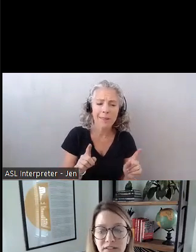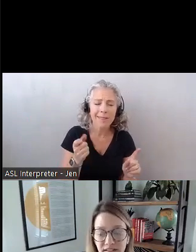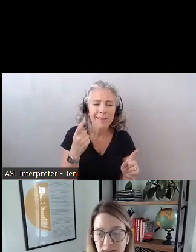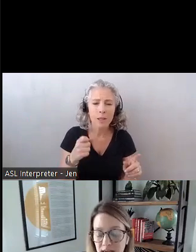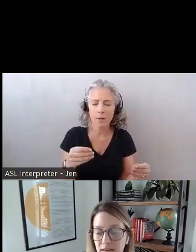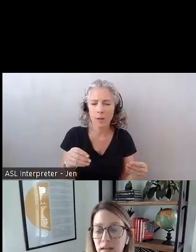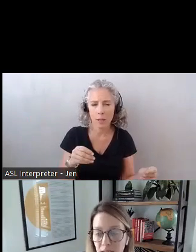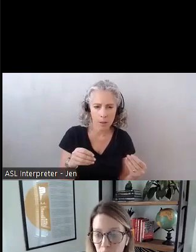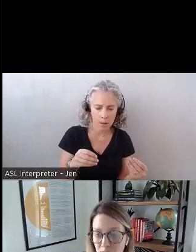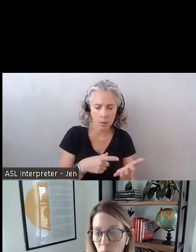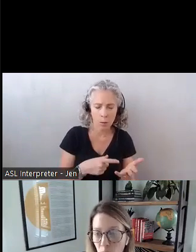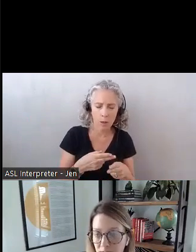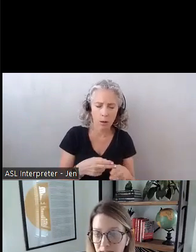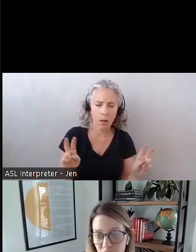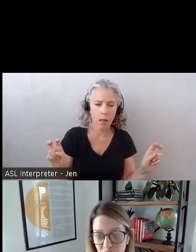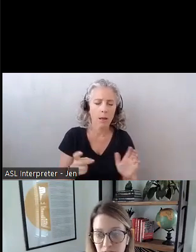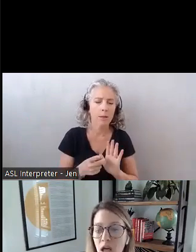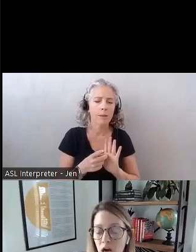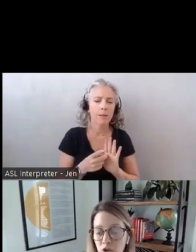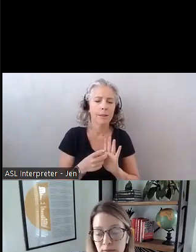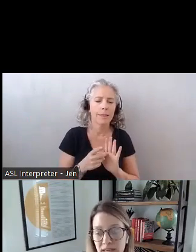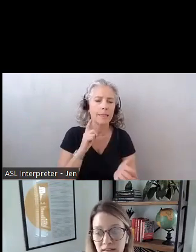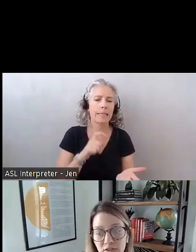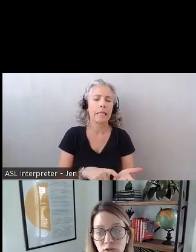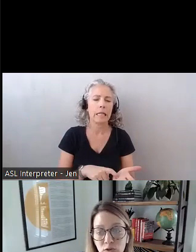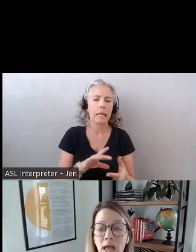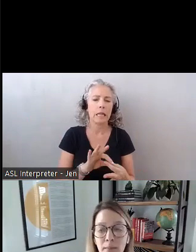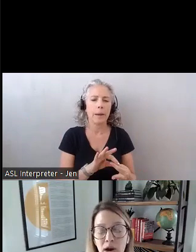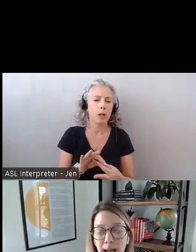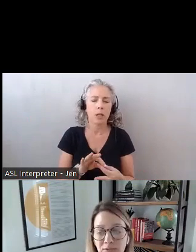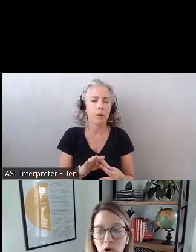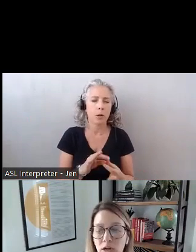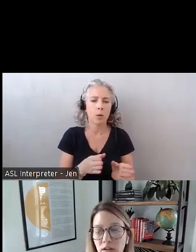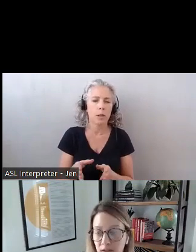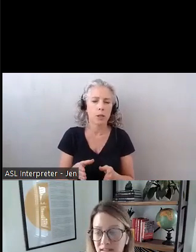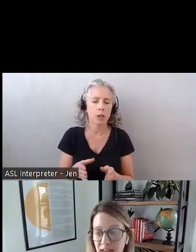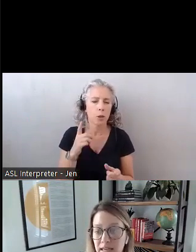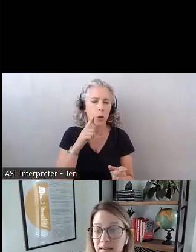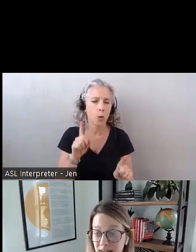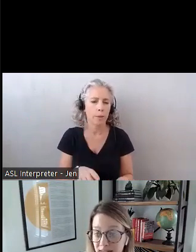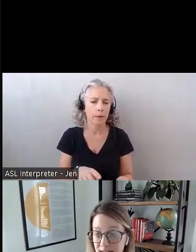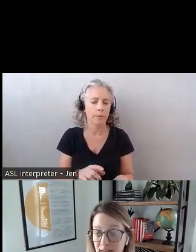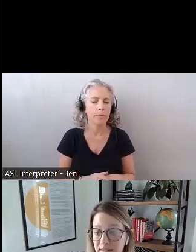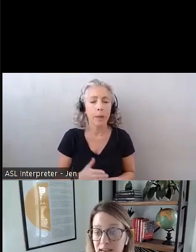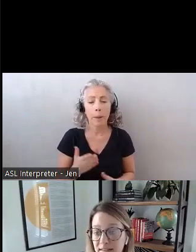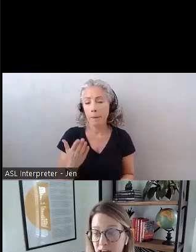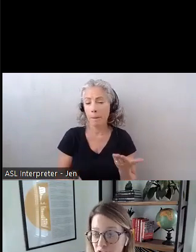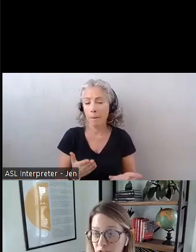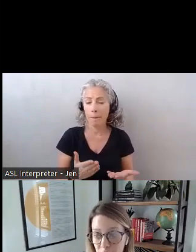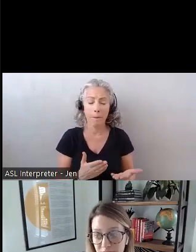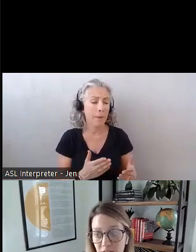through what we call designated collaborating organization agreements to perhaps work alongside